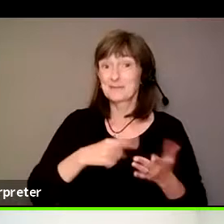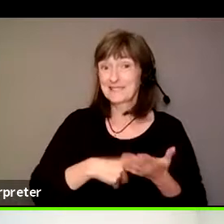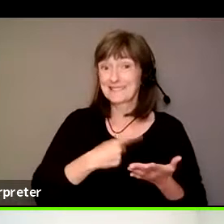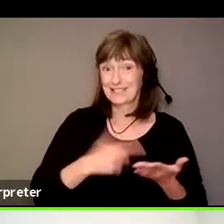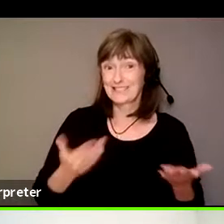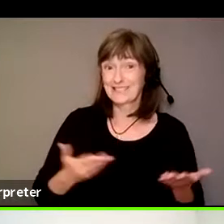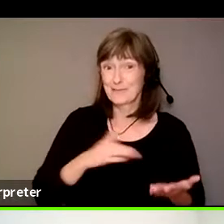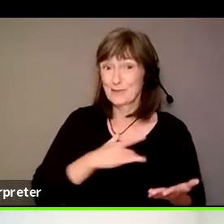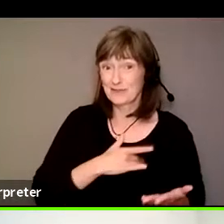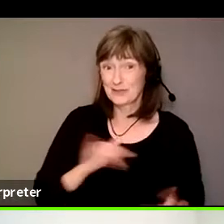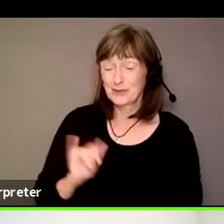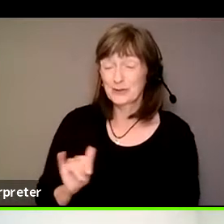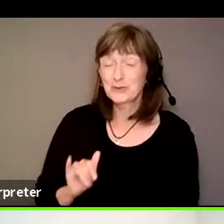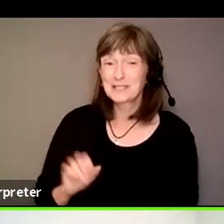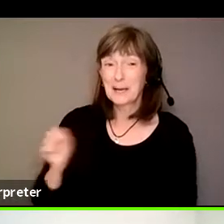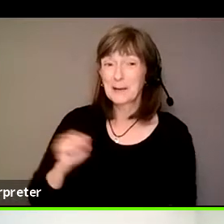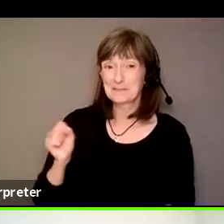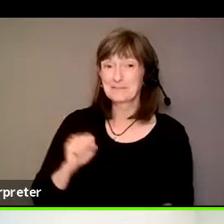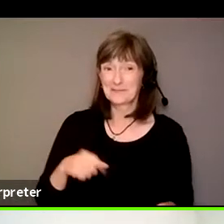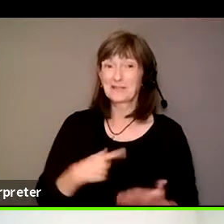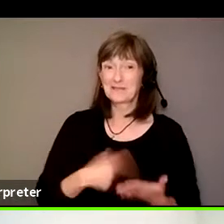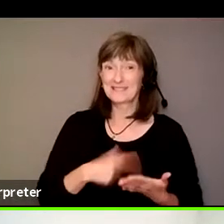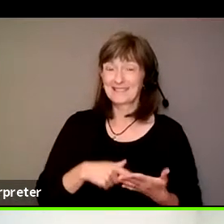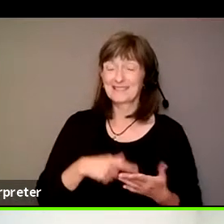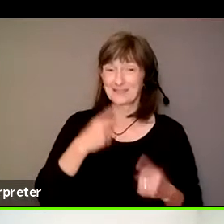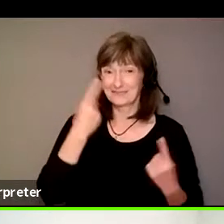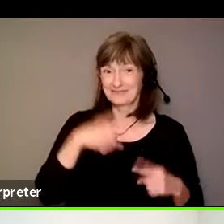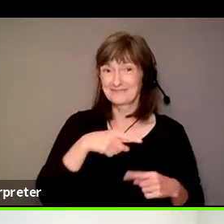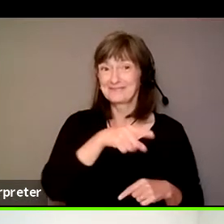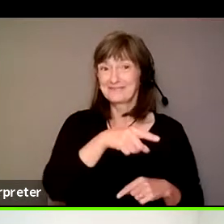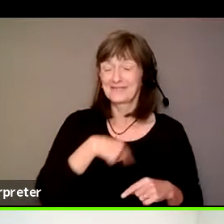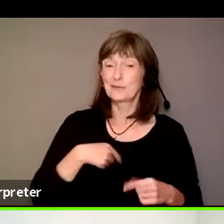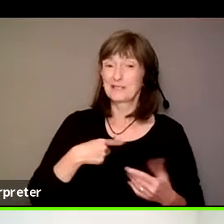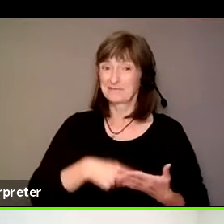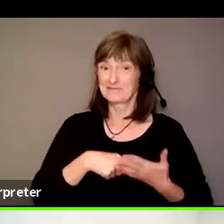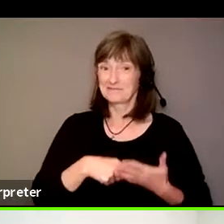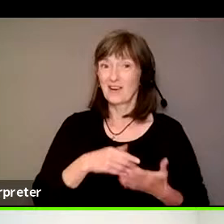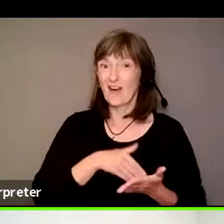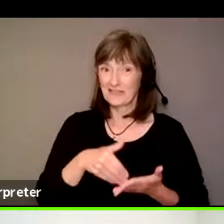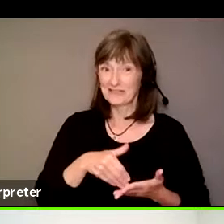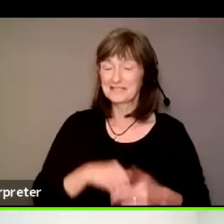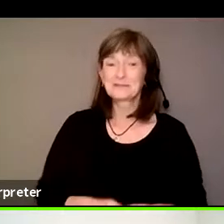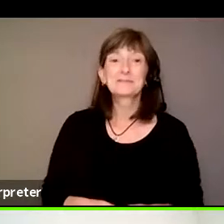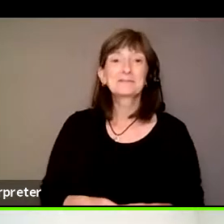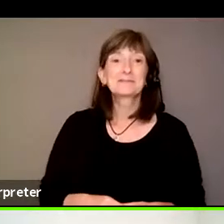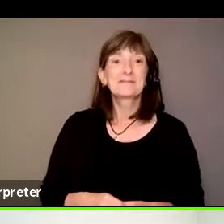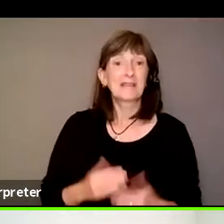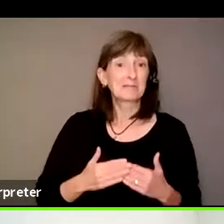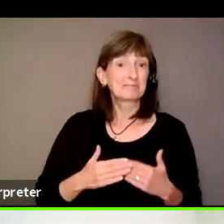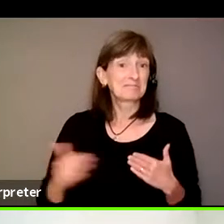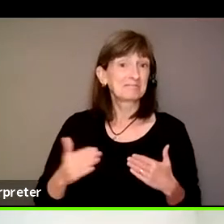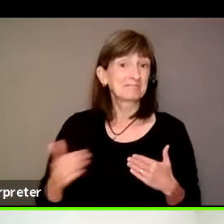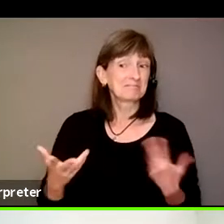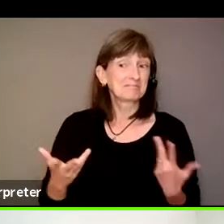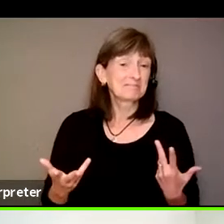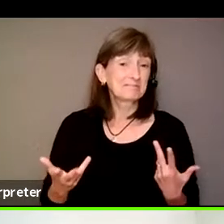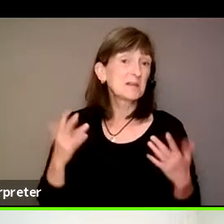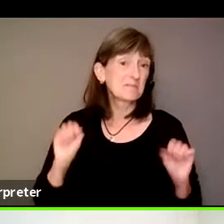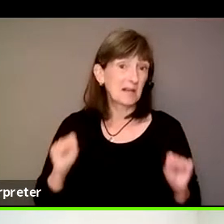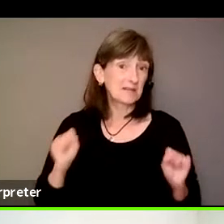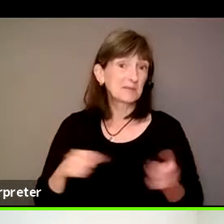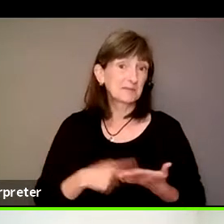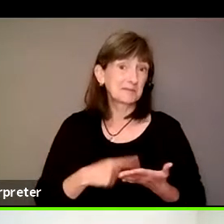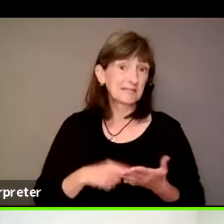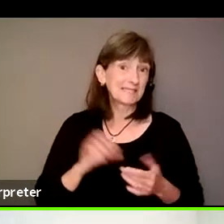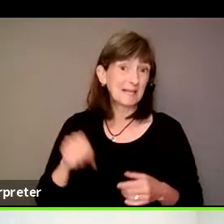And it's not a foreign concept. It's certainly something that we've chatted about. And moving forward, we do look forward to those types of discussions.